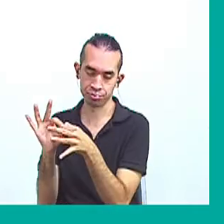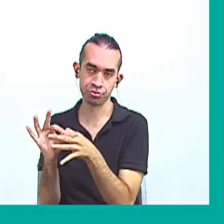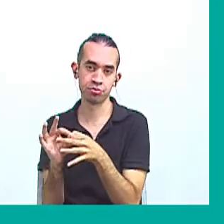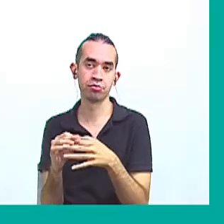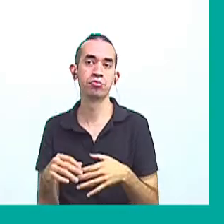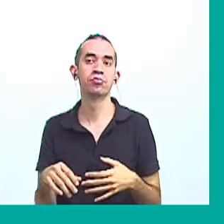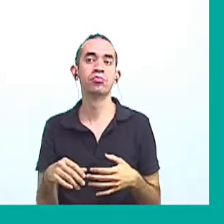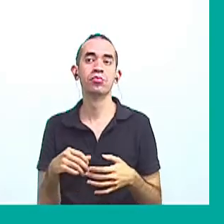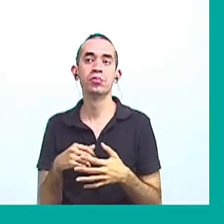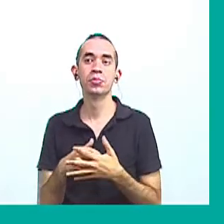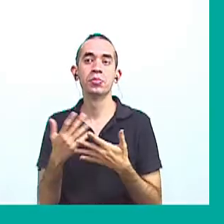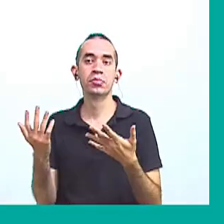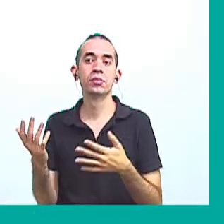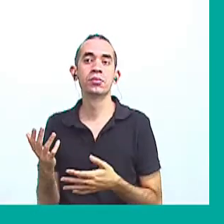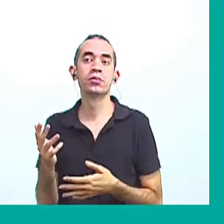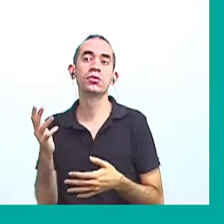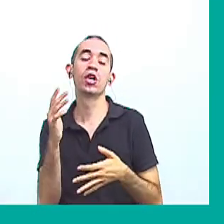studies,